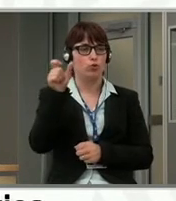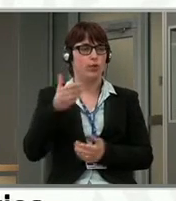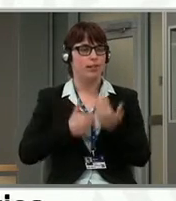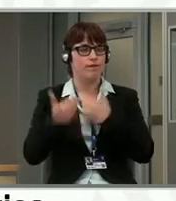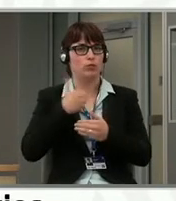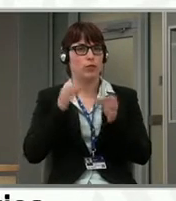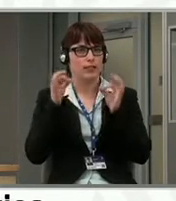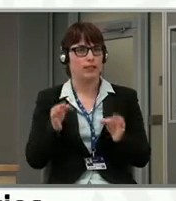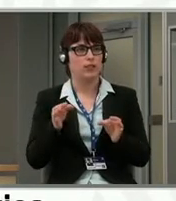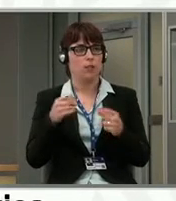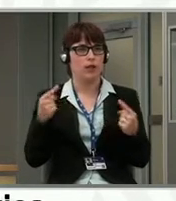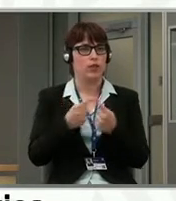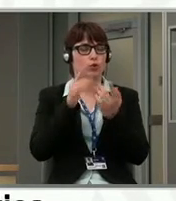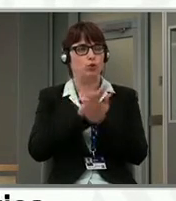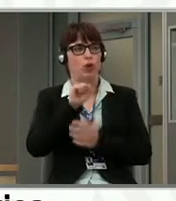forgotten.